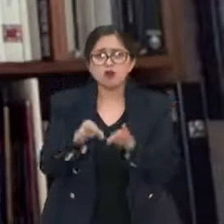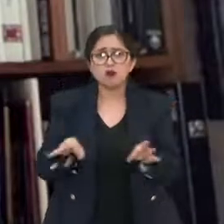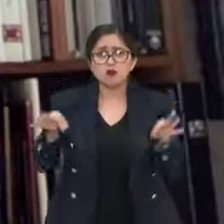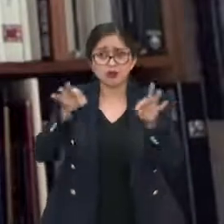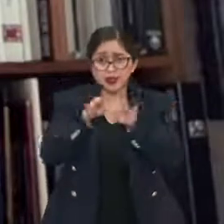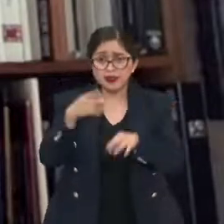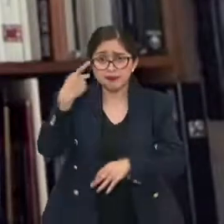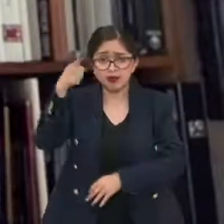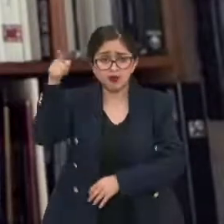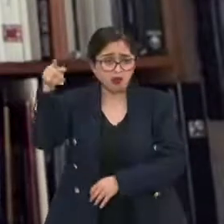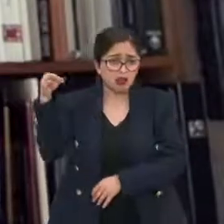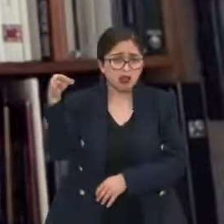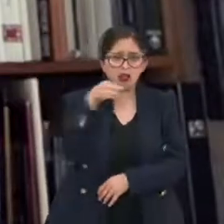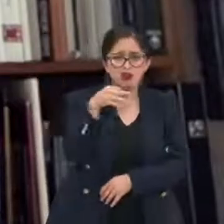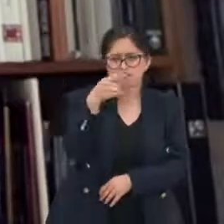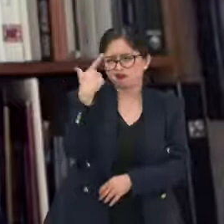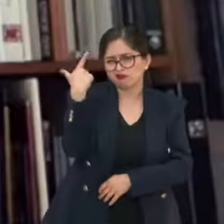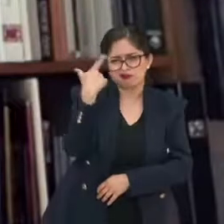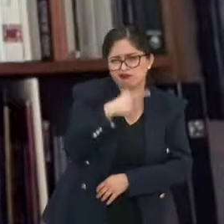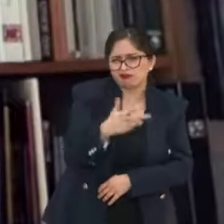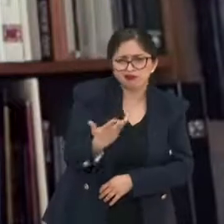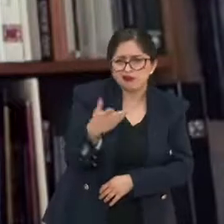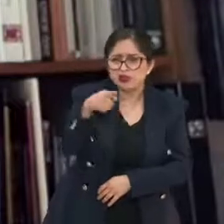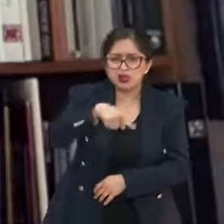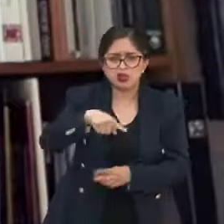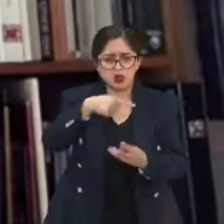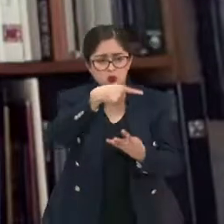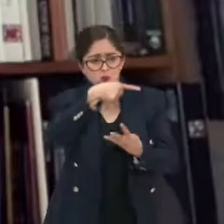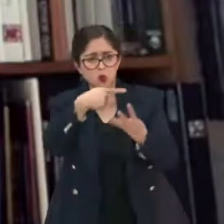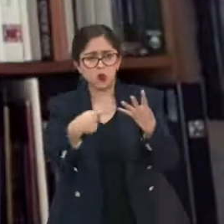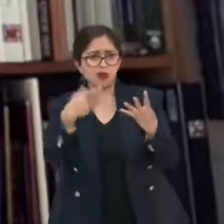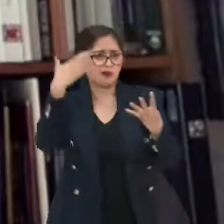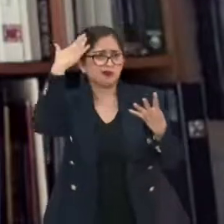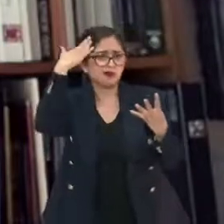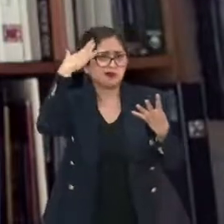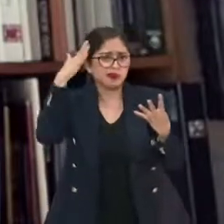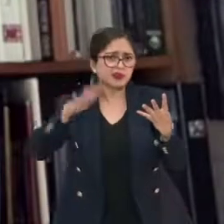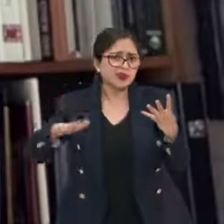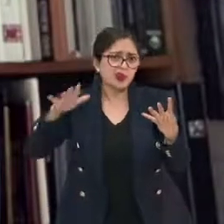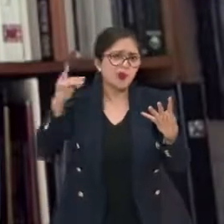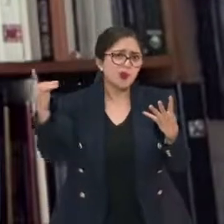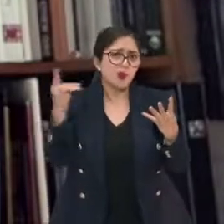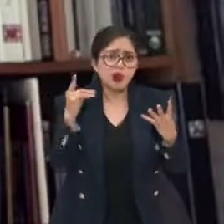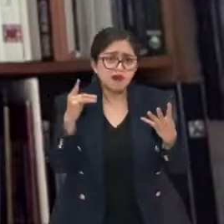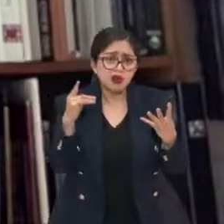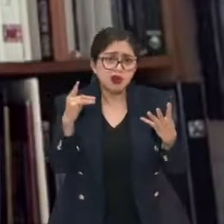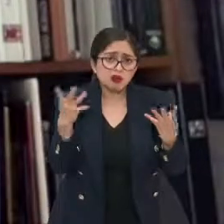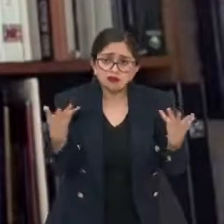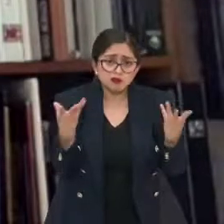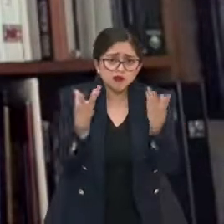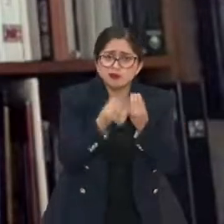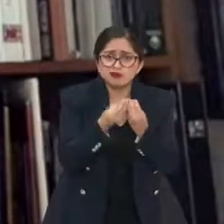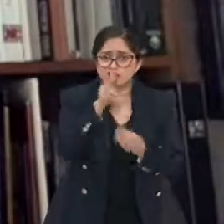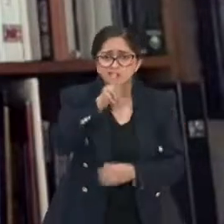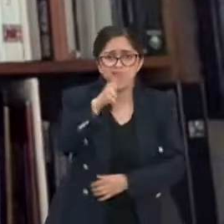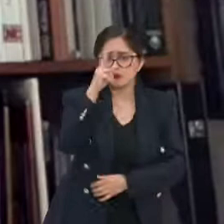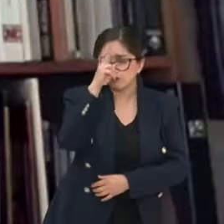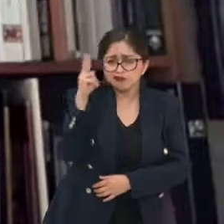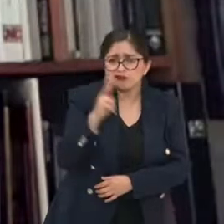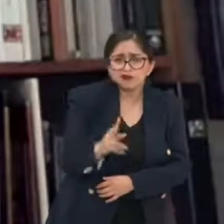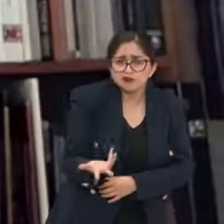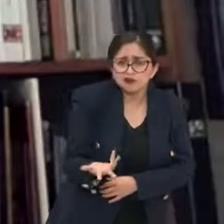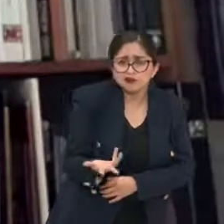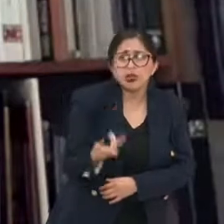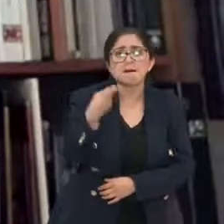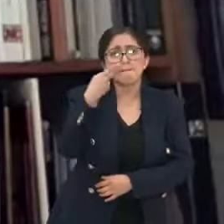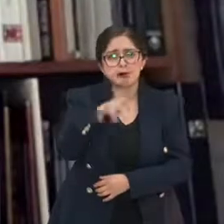important, that manipulation was terrible. The use of the three powers, the three branches of the state as own was